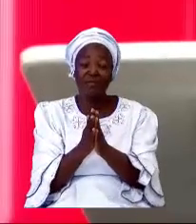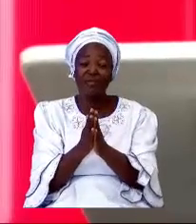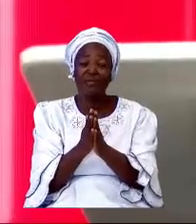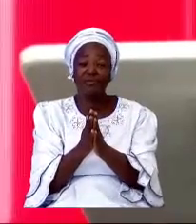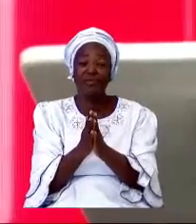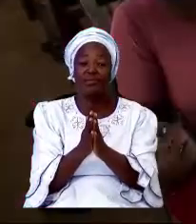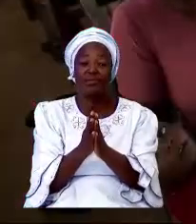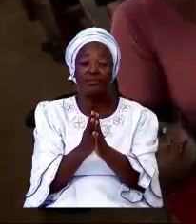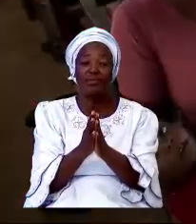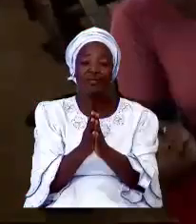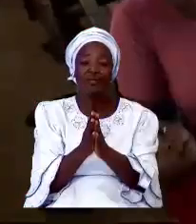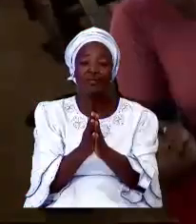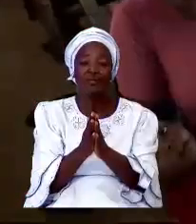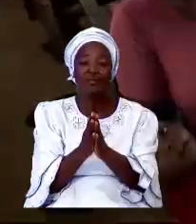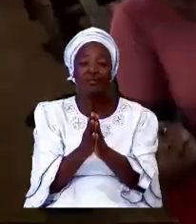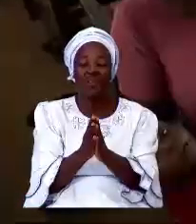we pray.